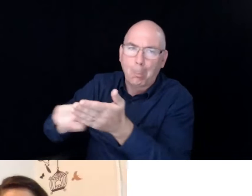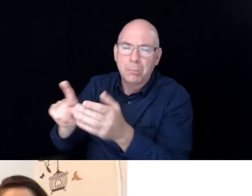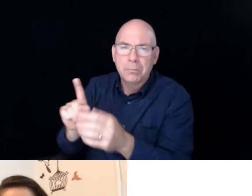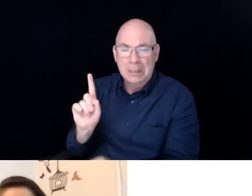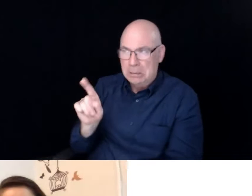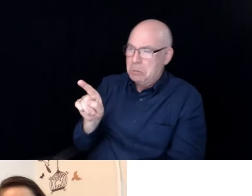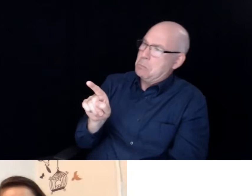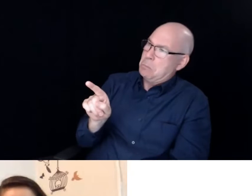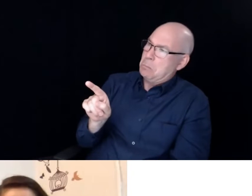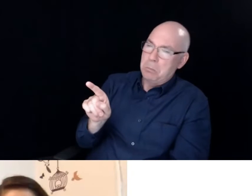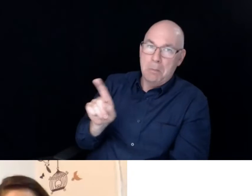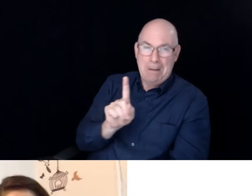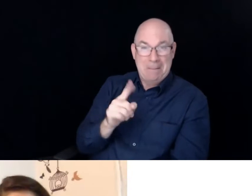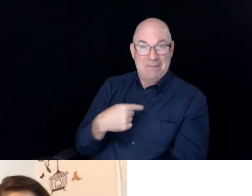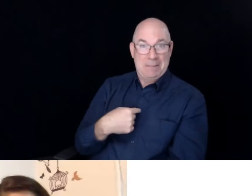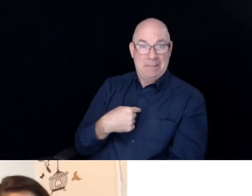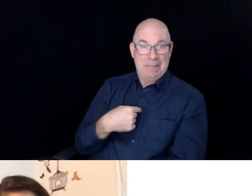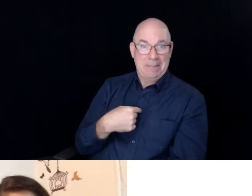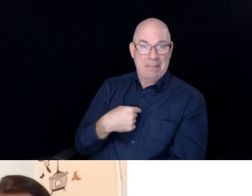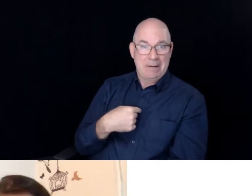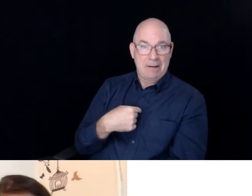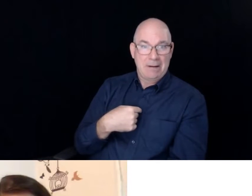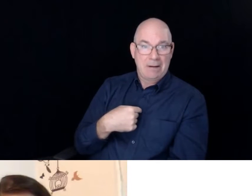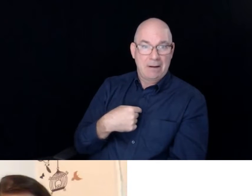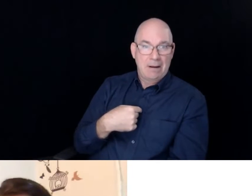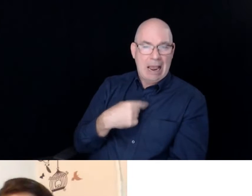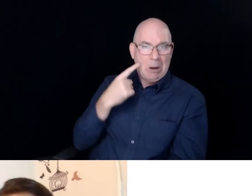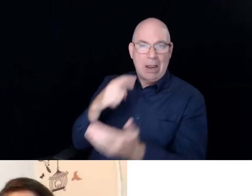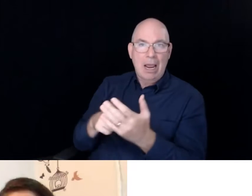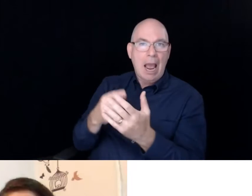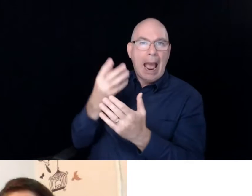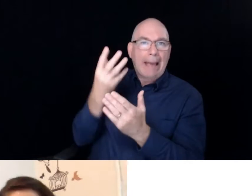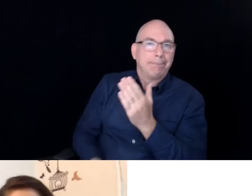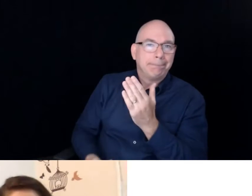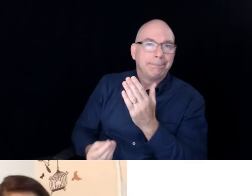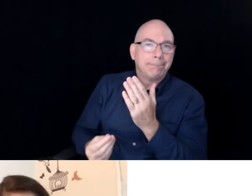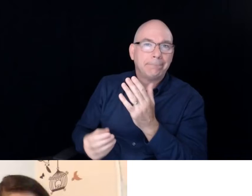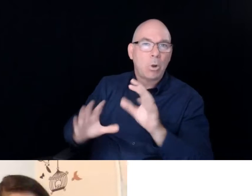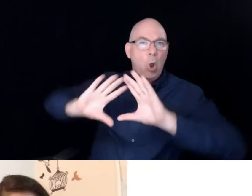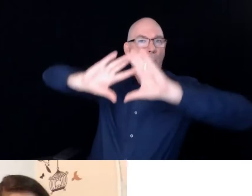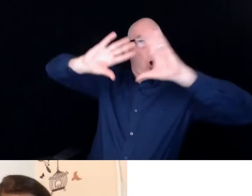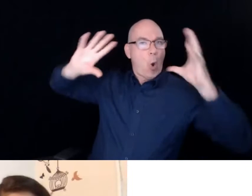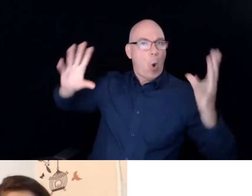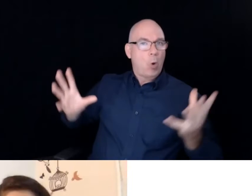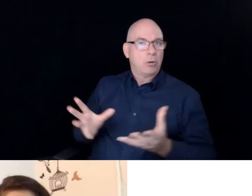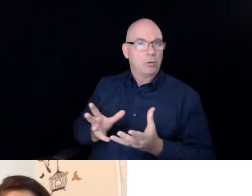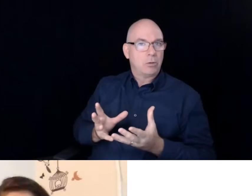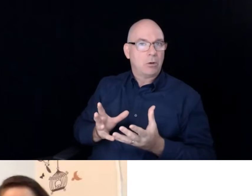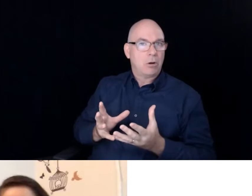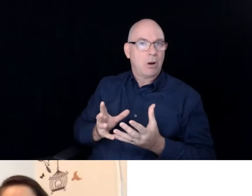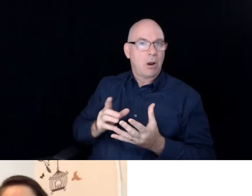me, I think a lot of holistic approaches were missing. And I feel like as humans, we're so complex,